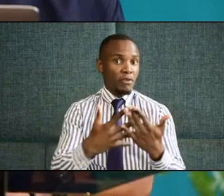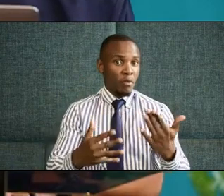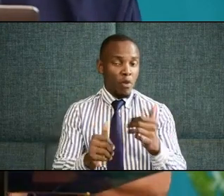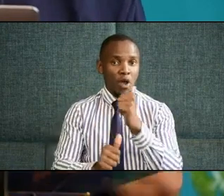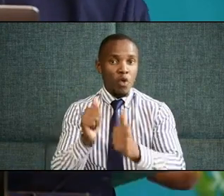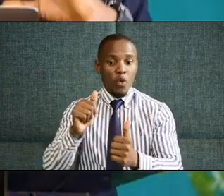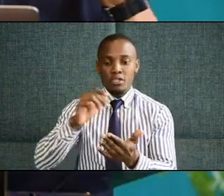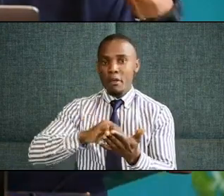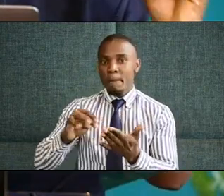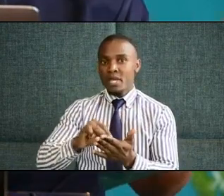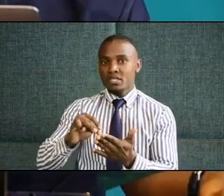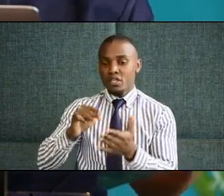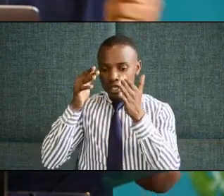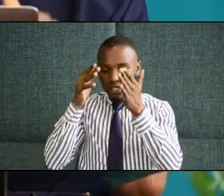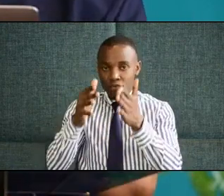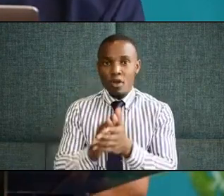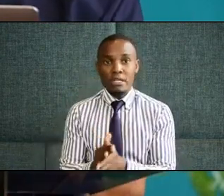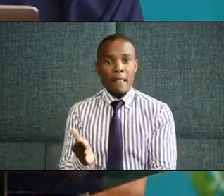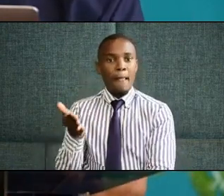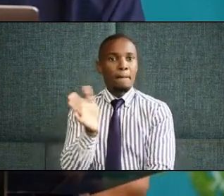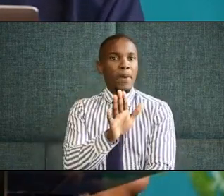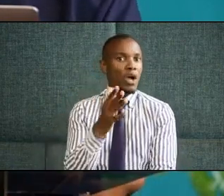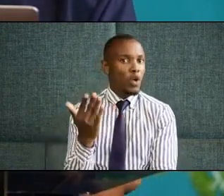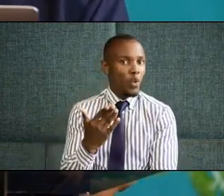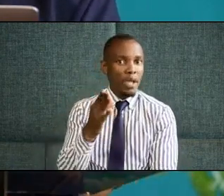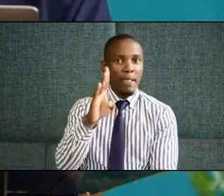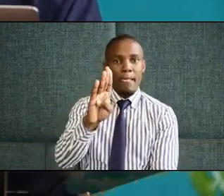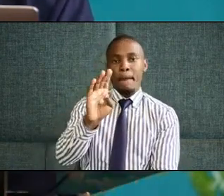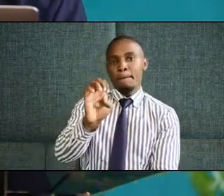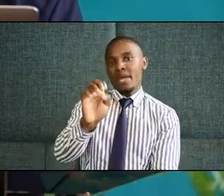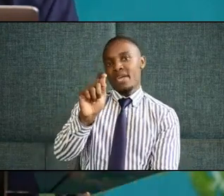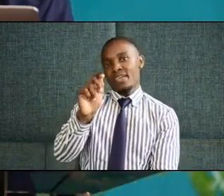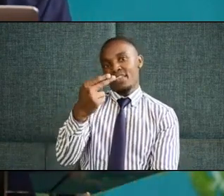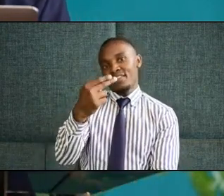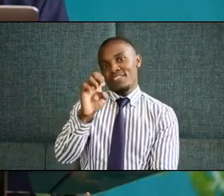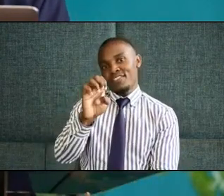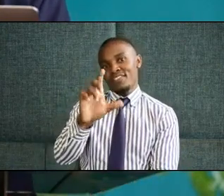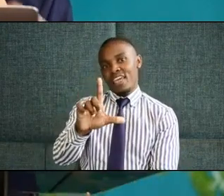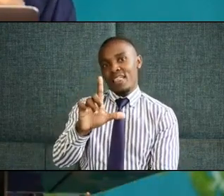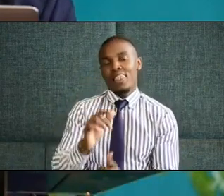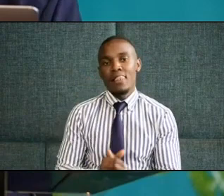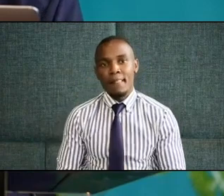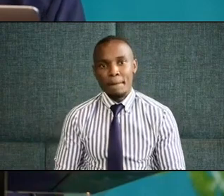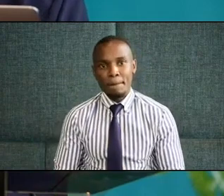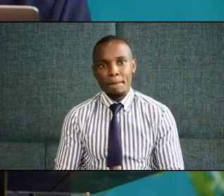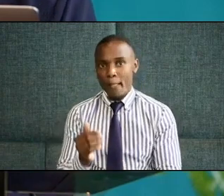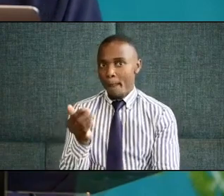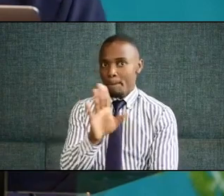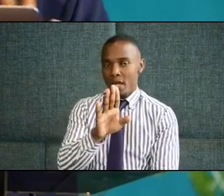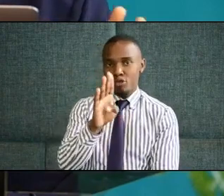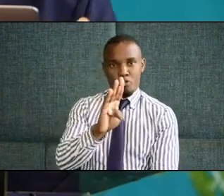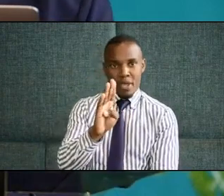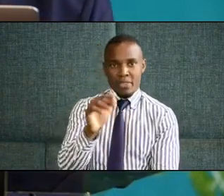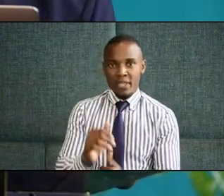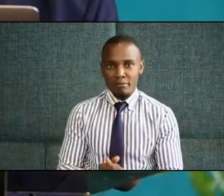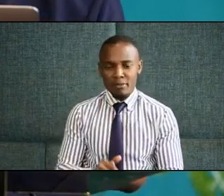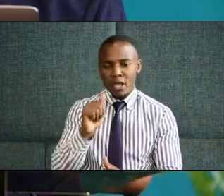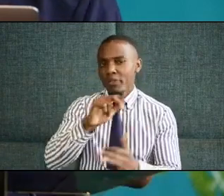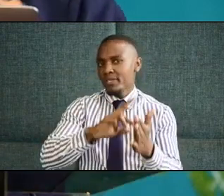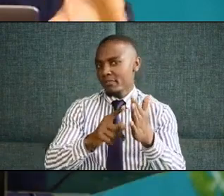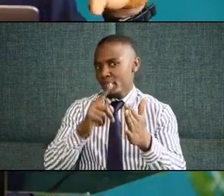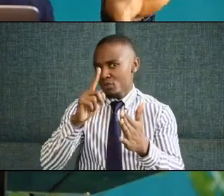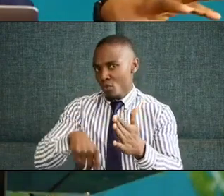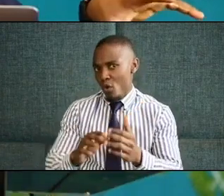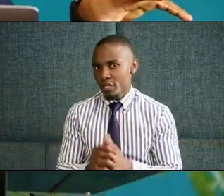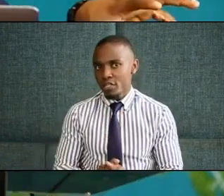this message today, go back to Bethel, we are going to deal with it. Go back to Bethel. What does this